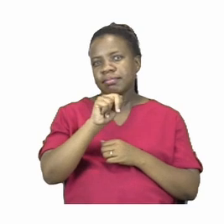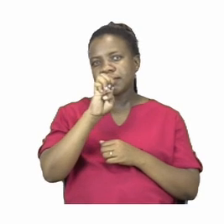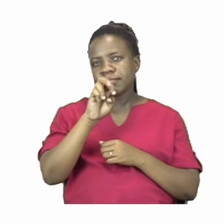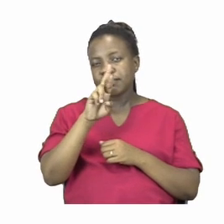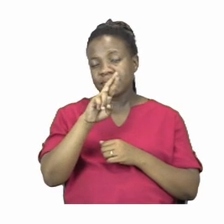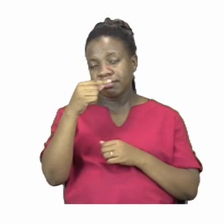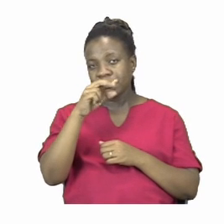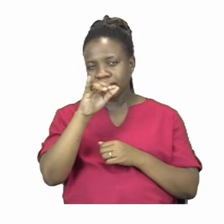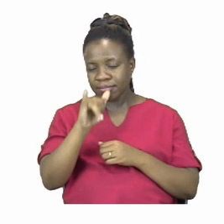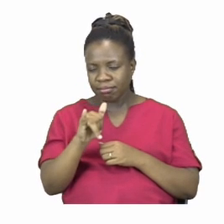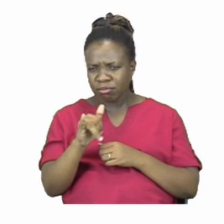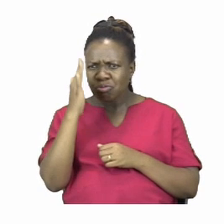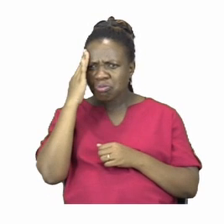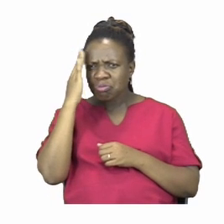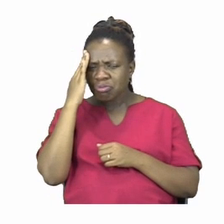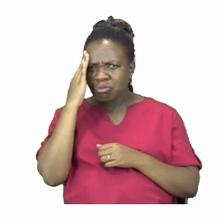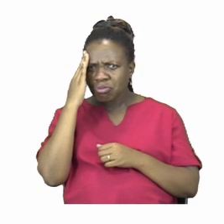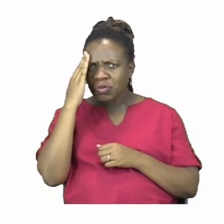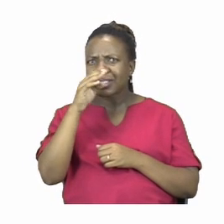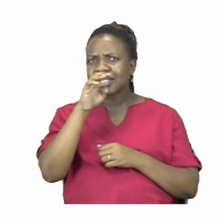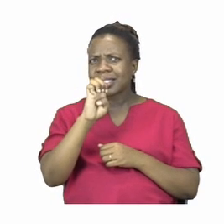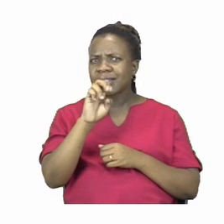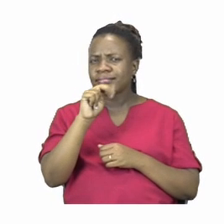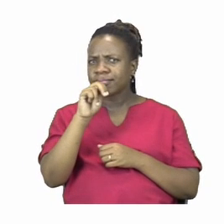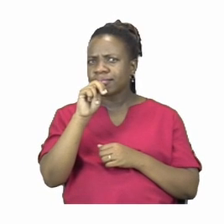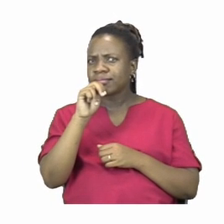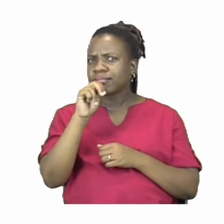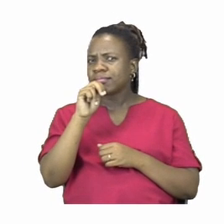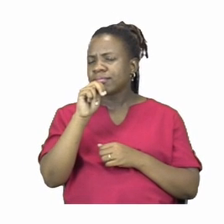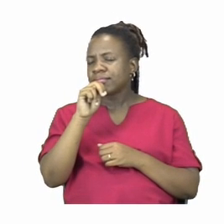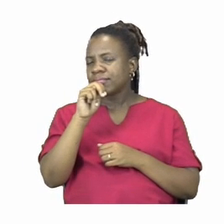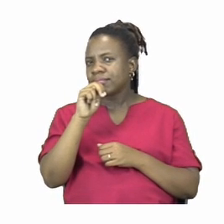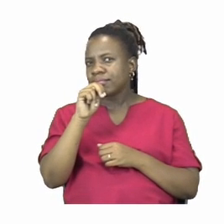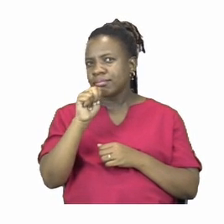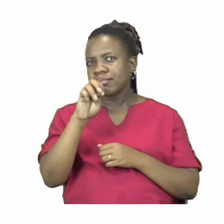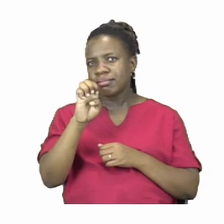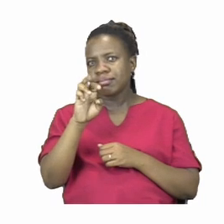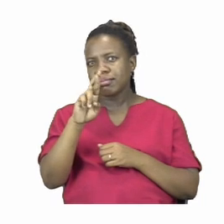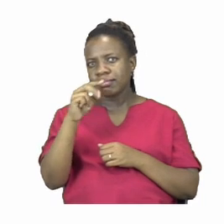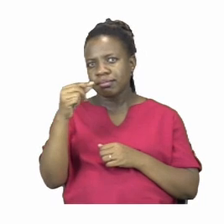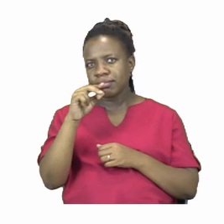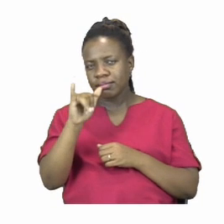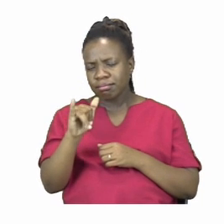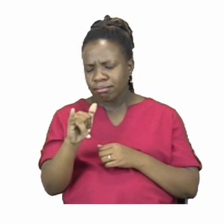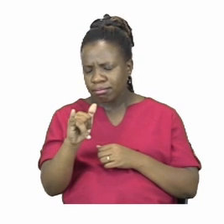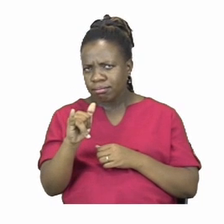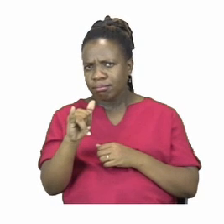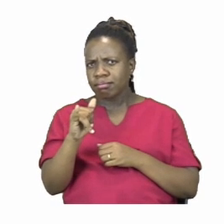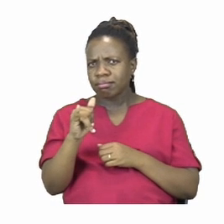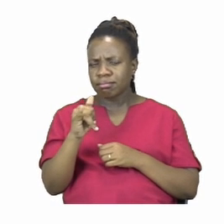Yes. Today, we're going to write sentences on how you use energy, this type of energy in your